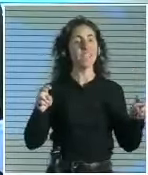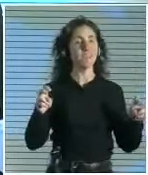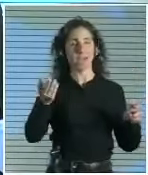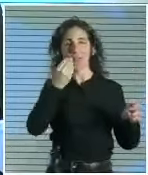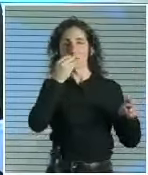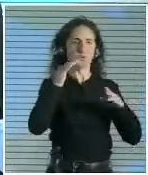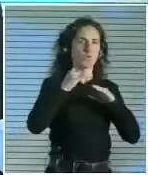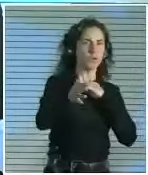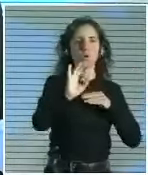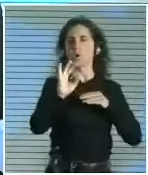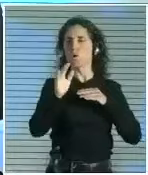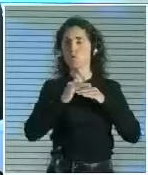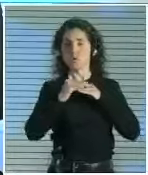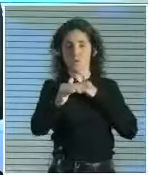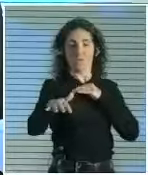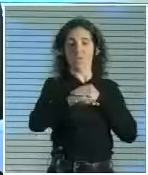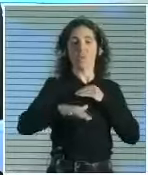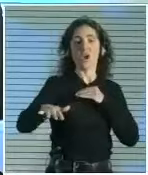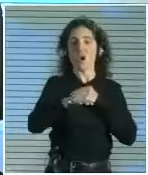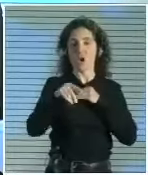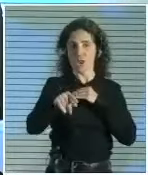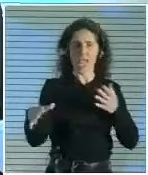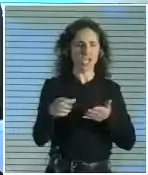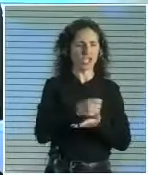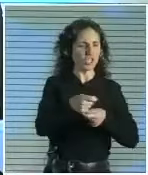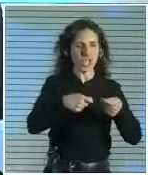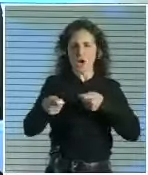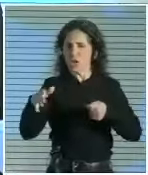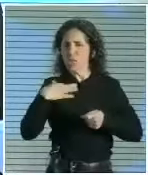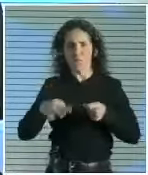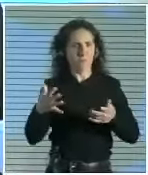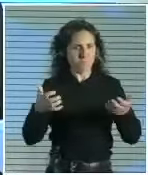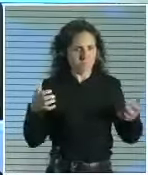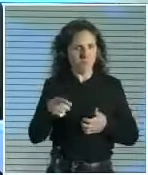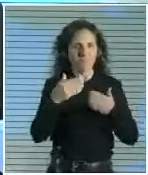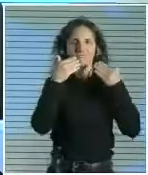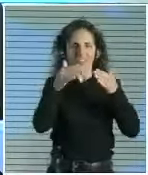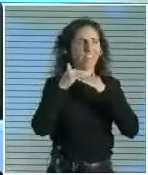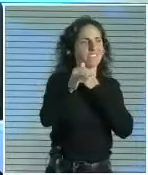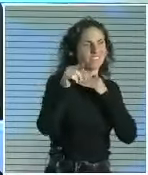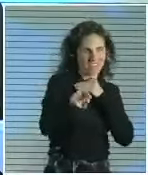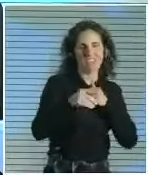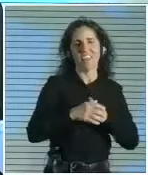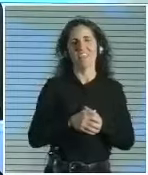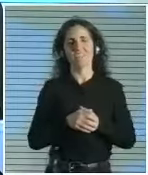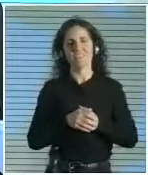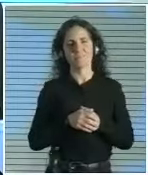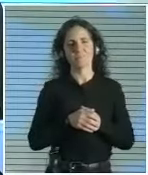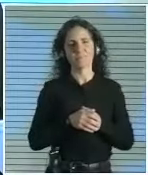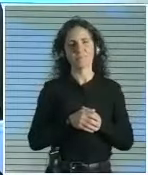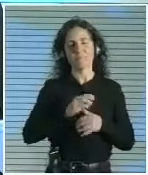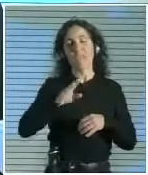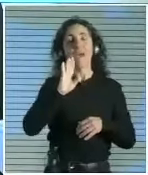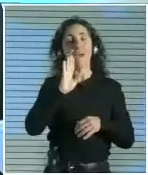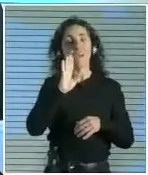your businesses can benefit off of that. So in closing, I wanted to actually share, I just thought of this as I was sitting up here, a concept that